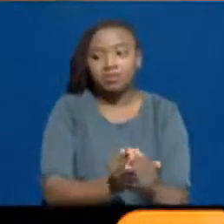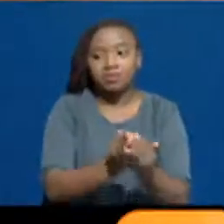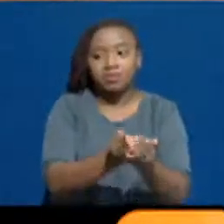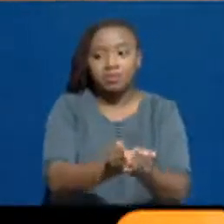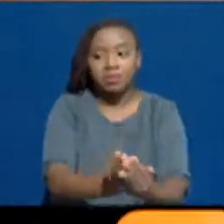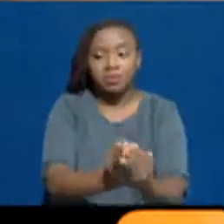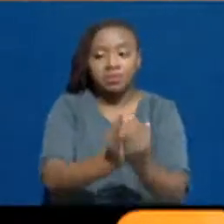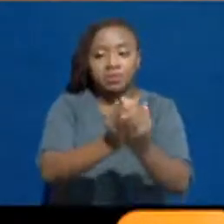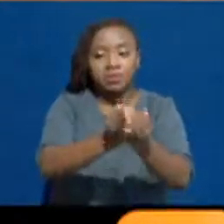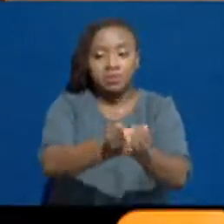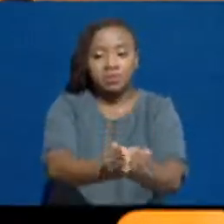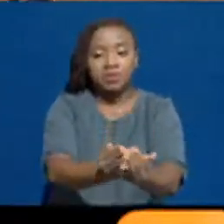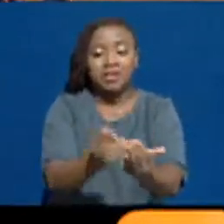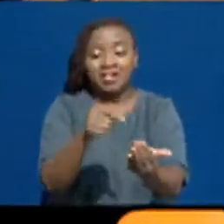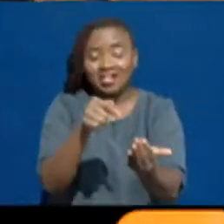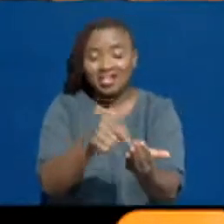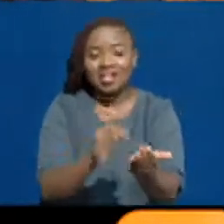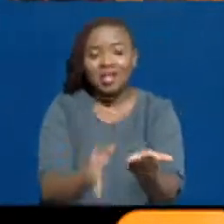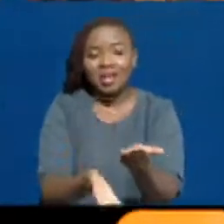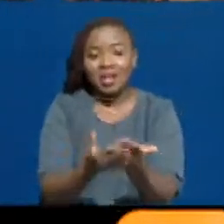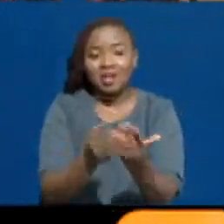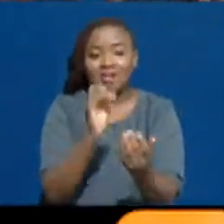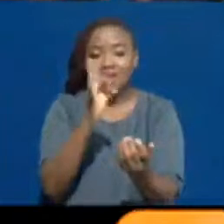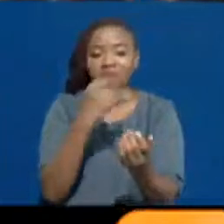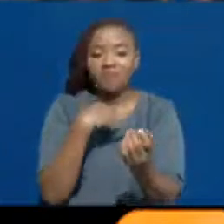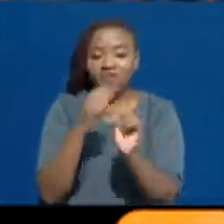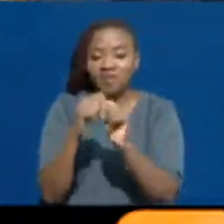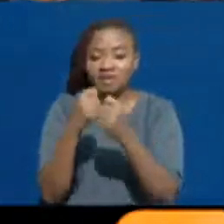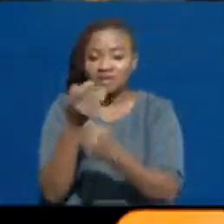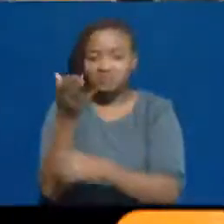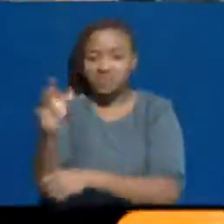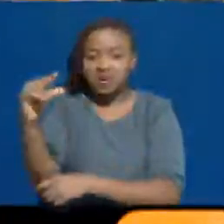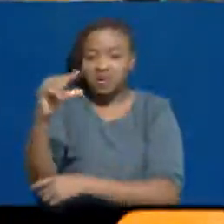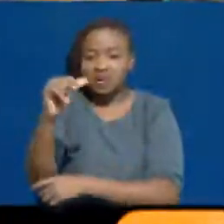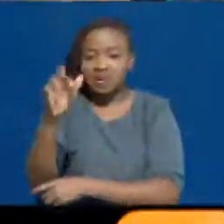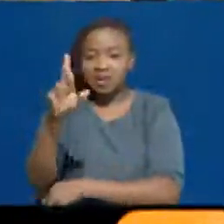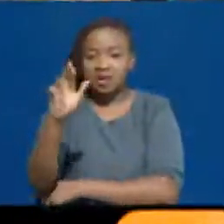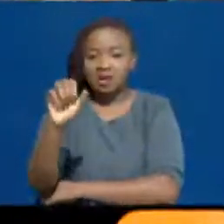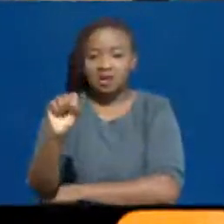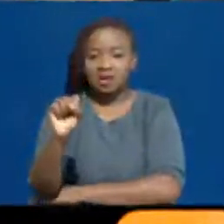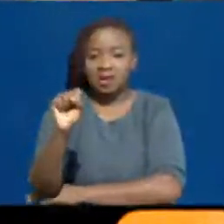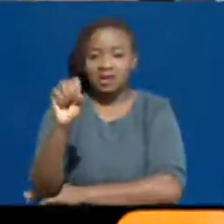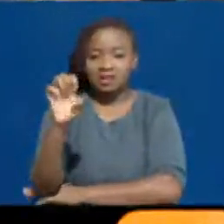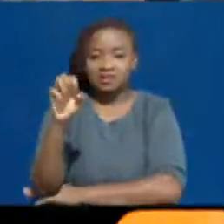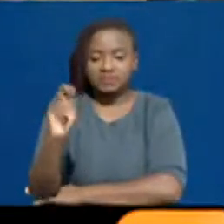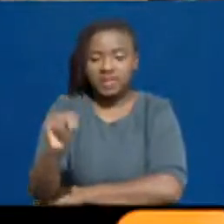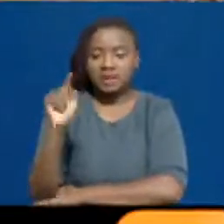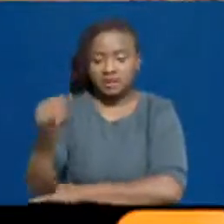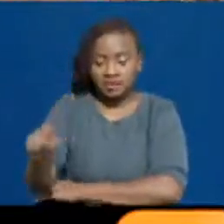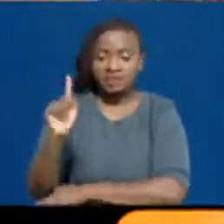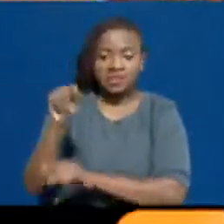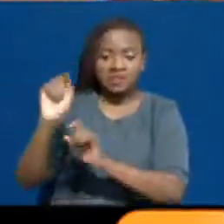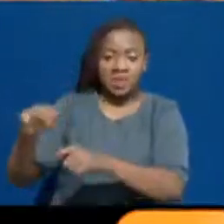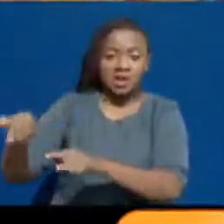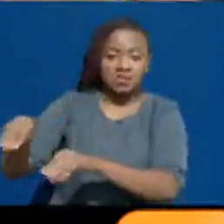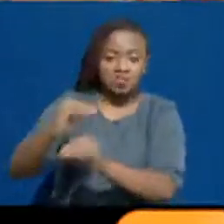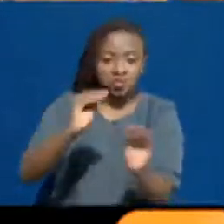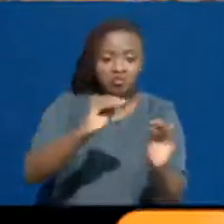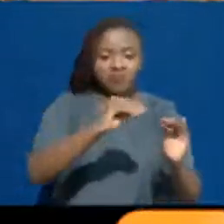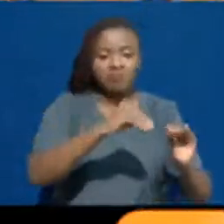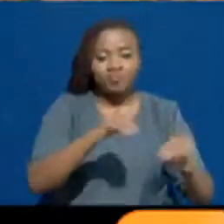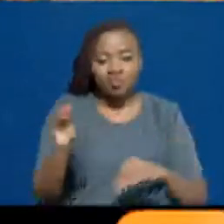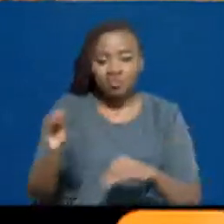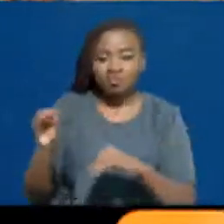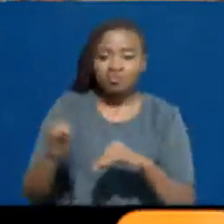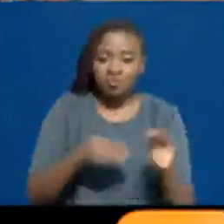probably is based in Garissa. They have several boats, so they are able to move into places that have,